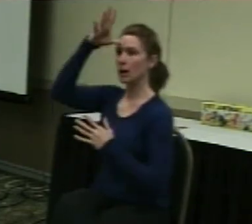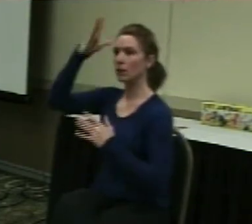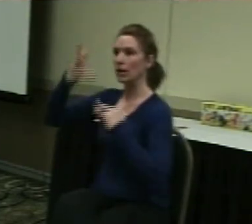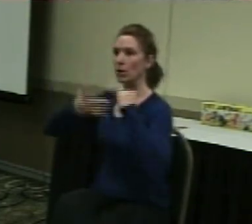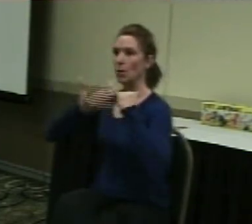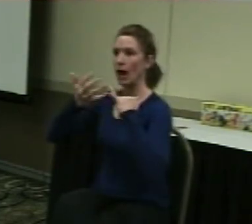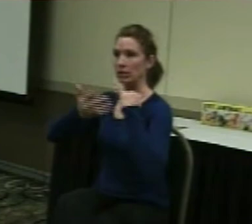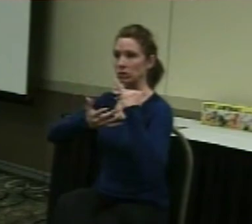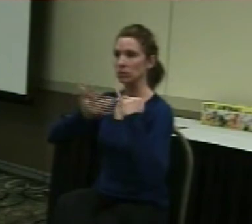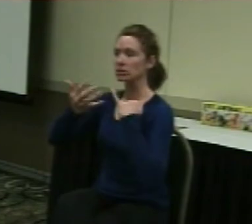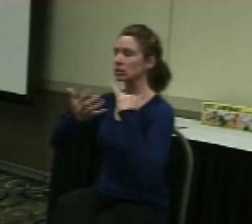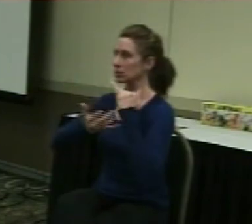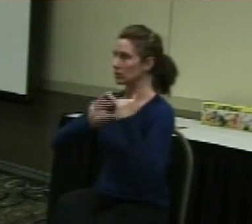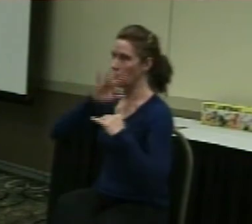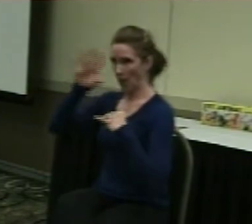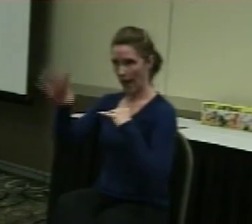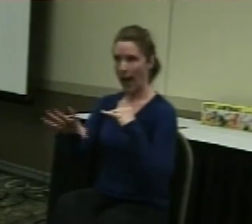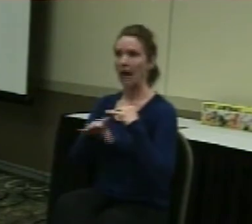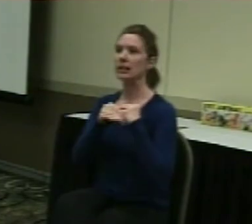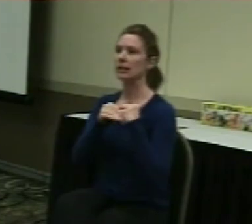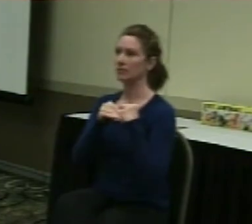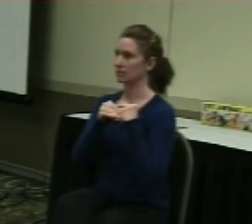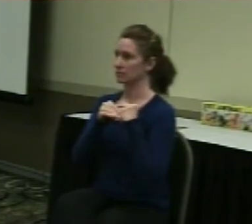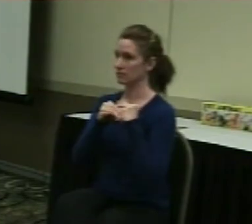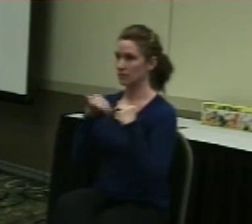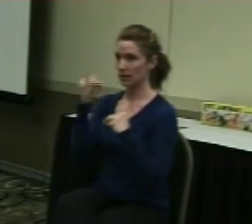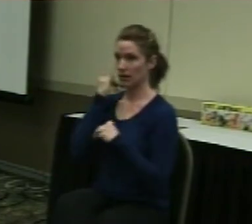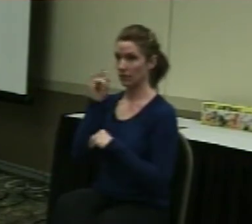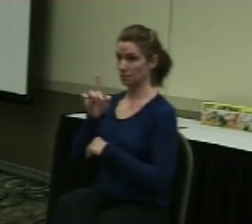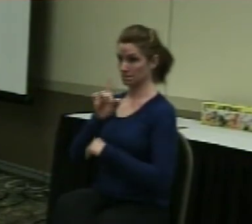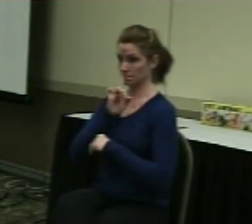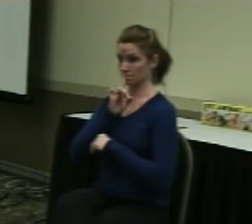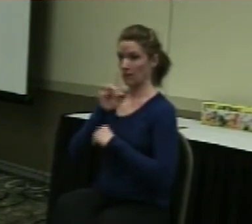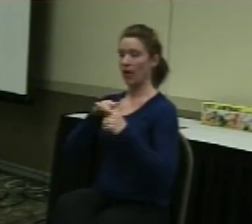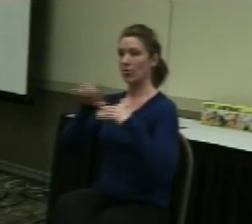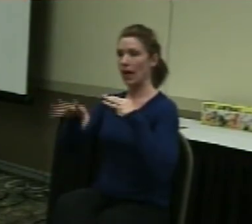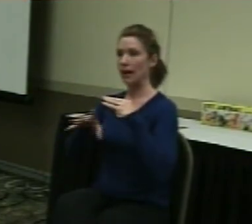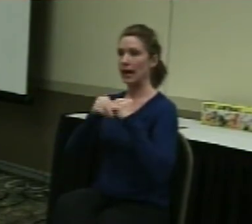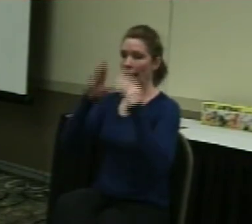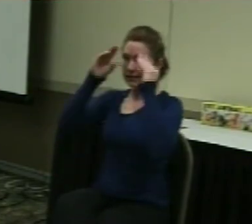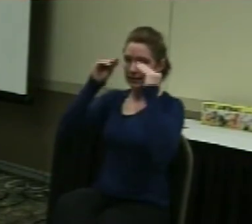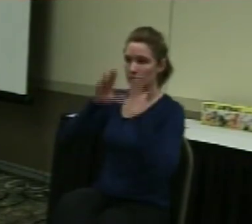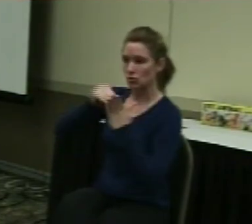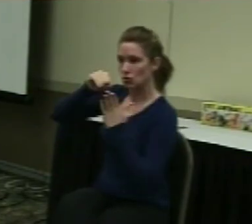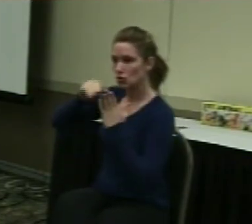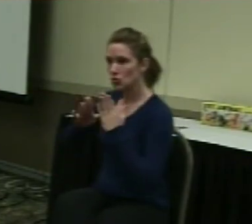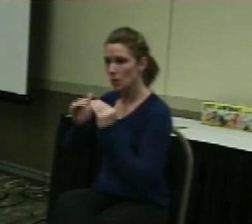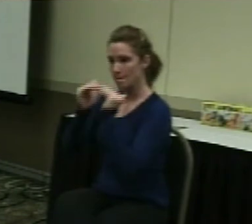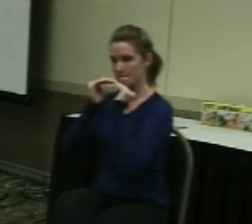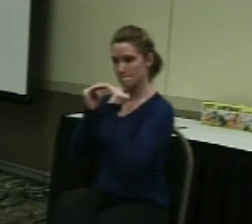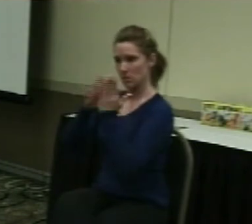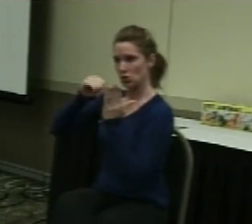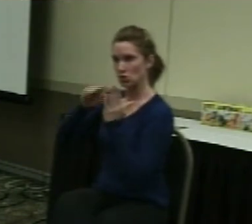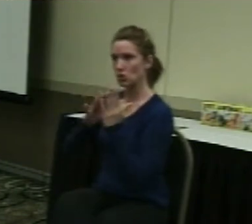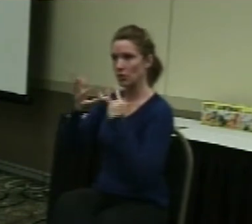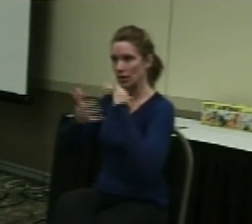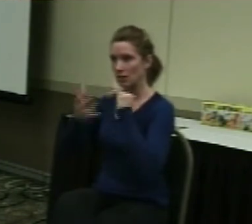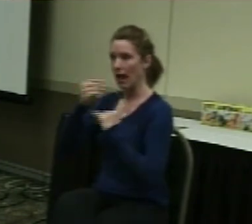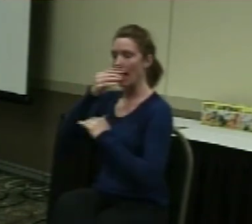Student-parent interactions. The social, you'd add that in, wouldn't you? If it's not here already, teacher-student interactions, peer-student interactions,